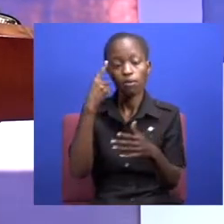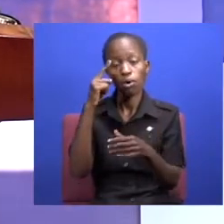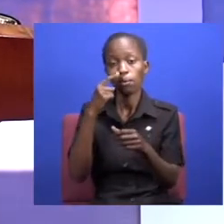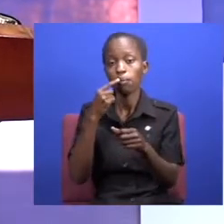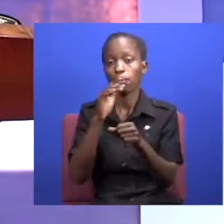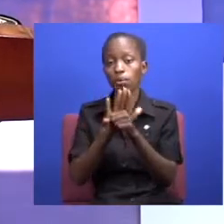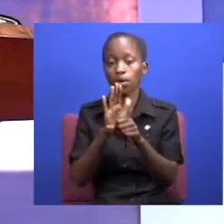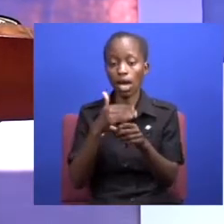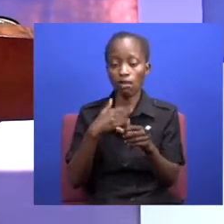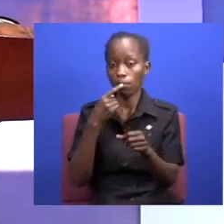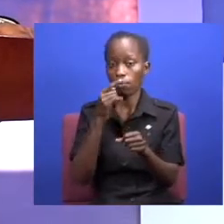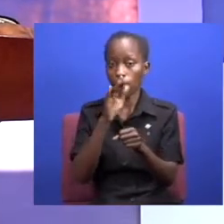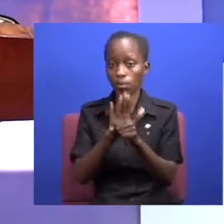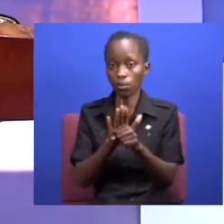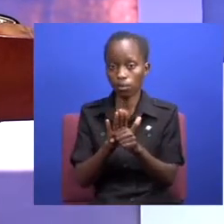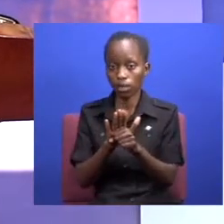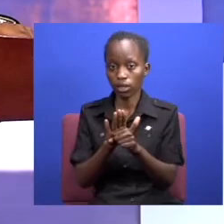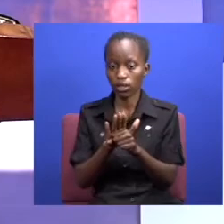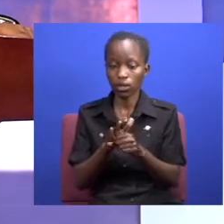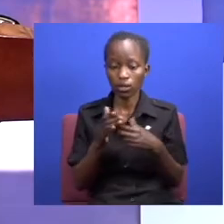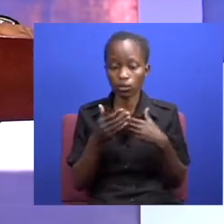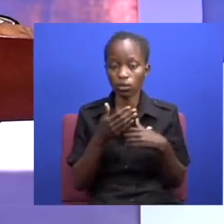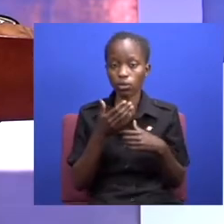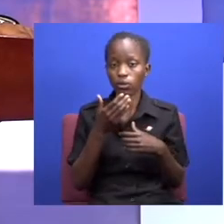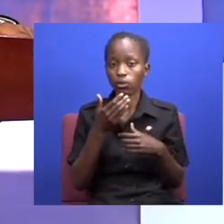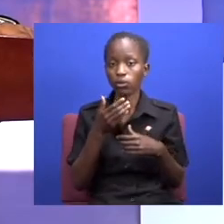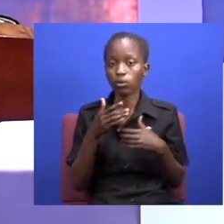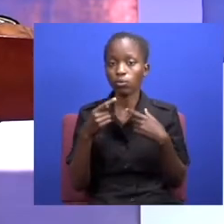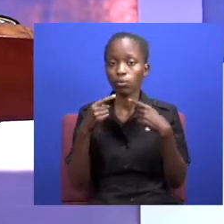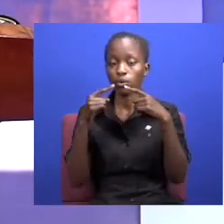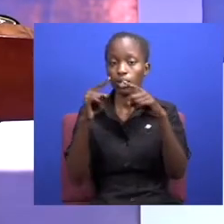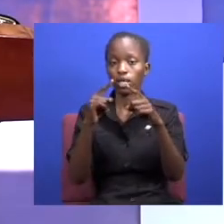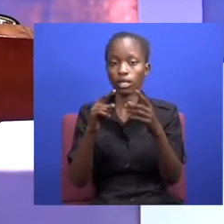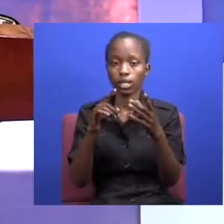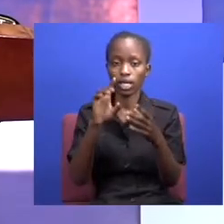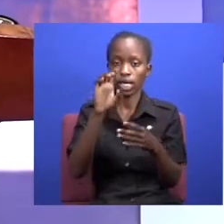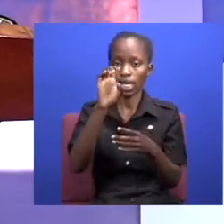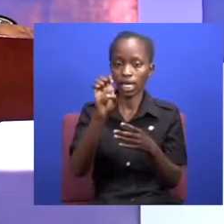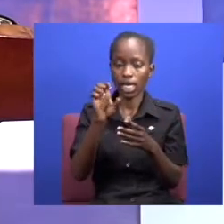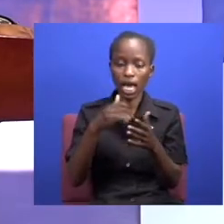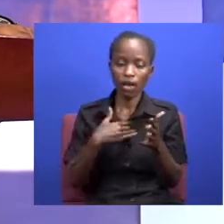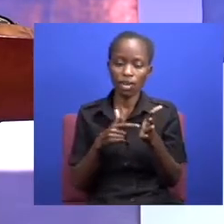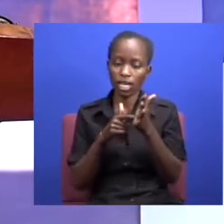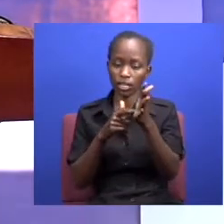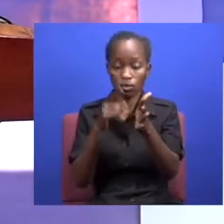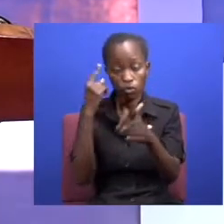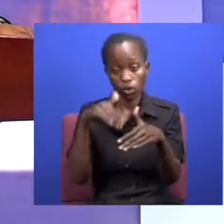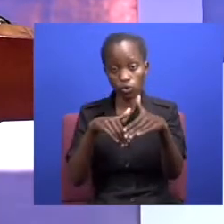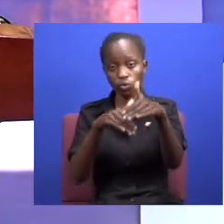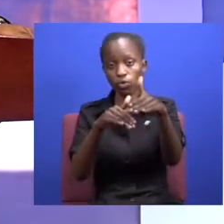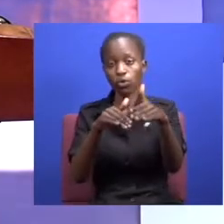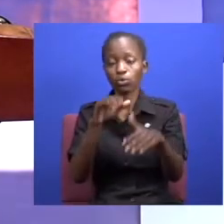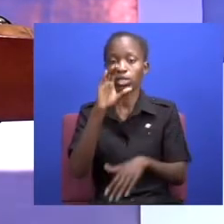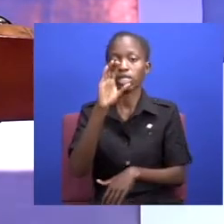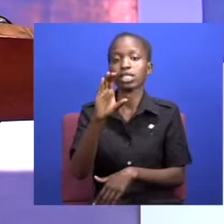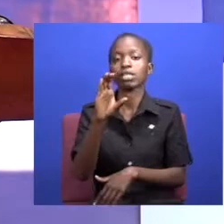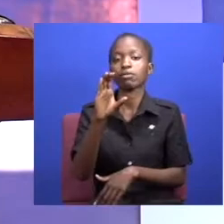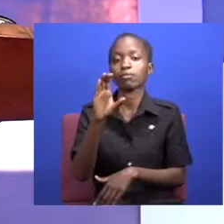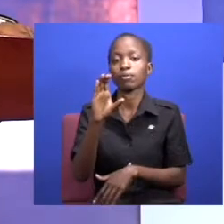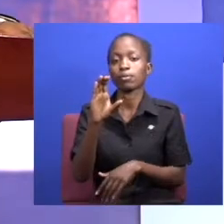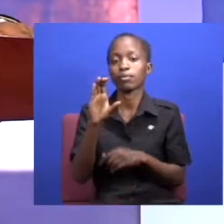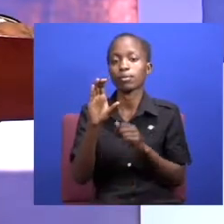for promise. Is there a promise to claim? The E stands for example. Is there an example for you to follow? The